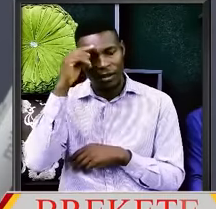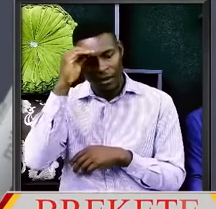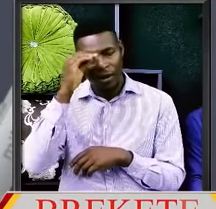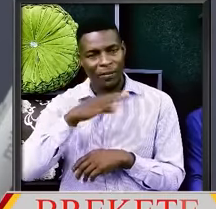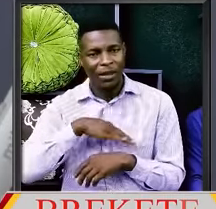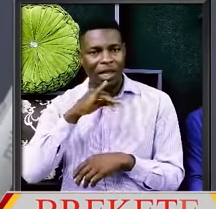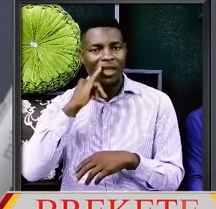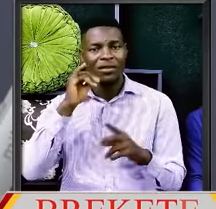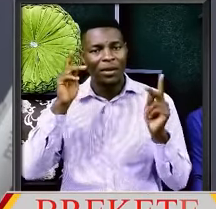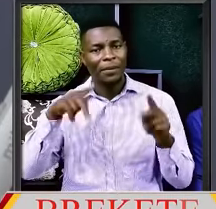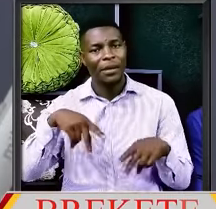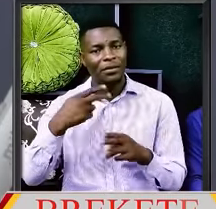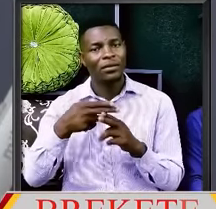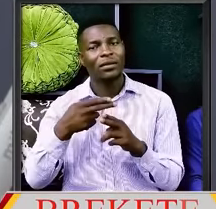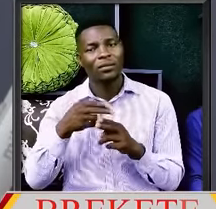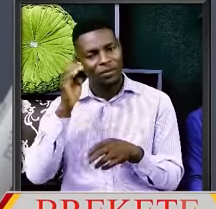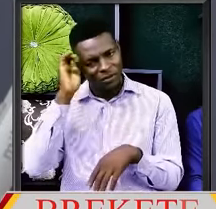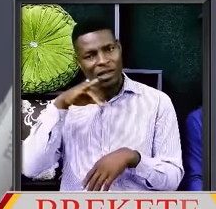Wait, very dark man, yes.